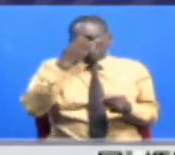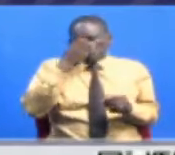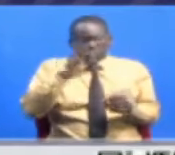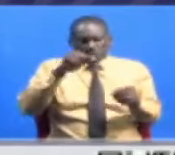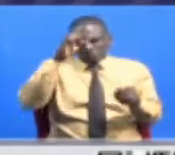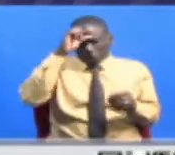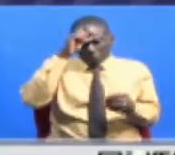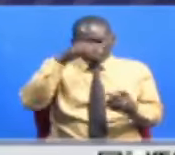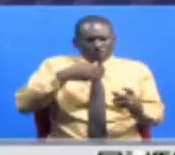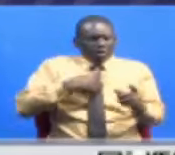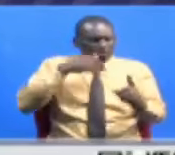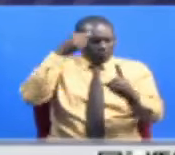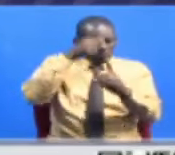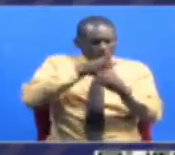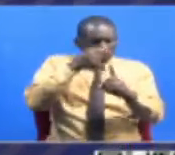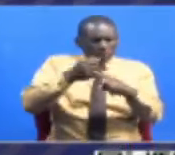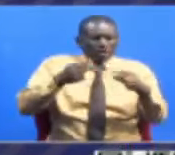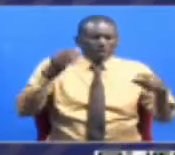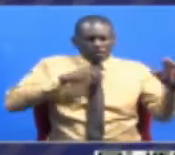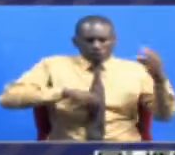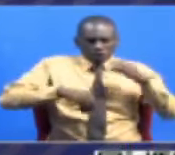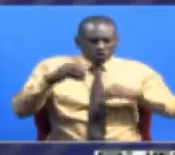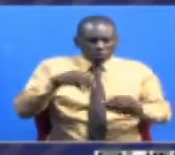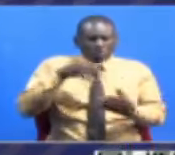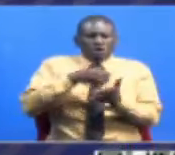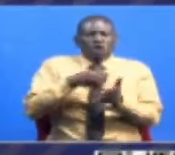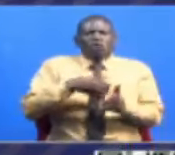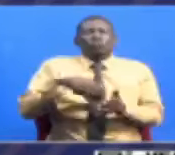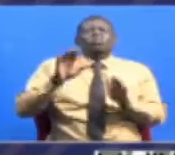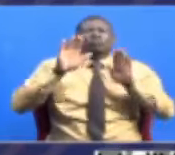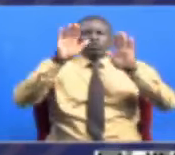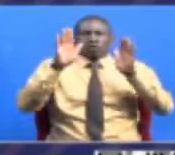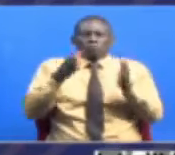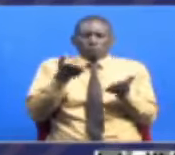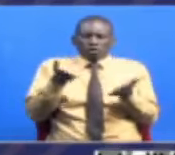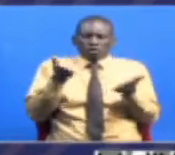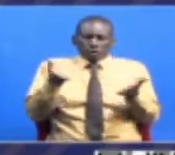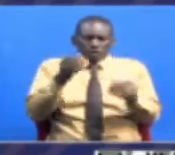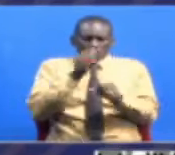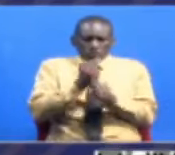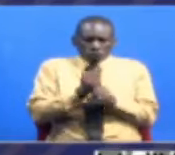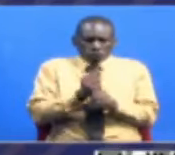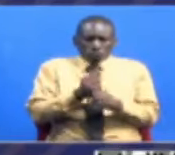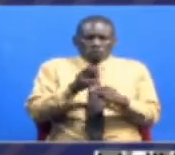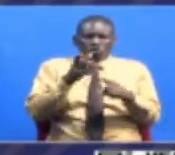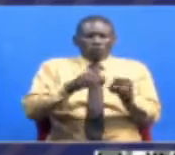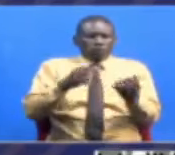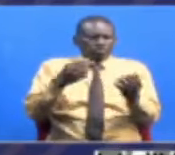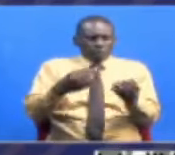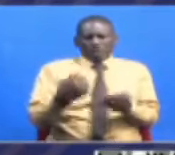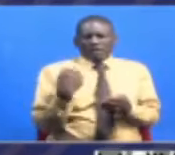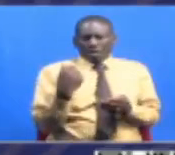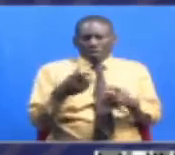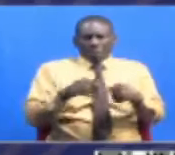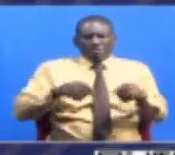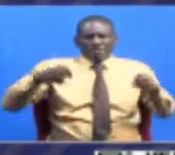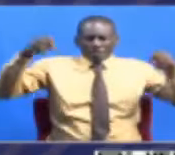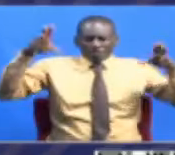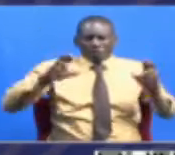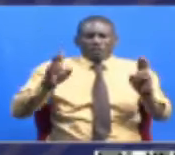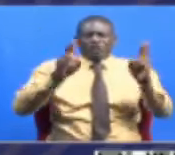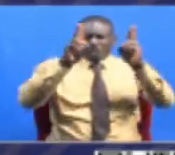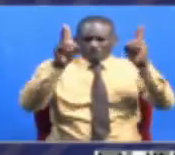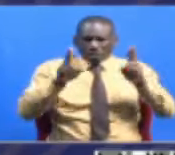fight against graft among its most important to-do list. According to statistics by Transparency